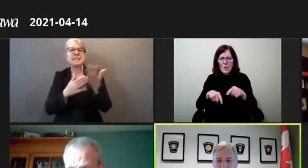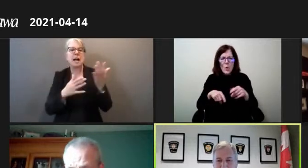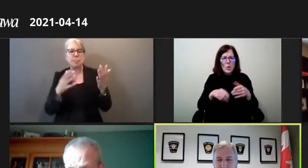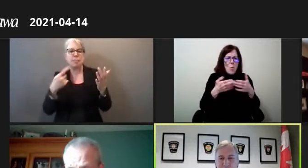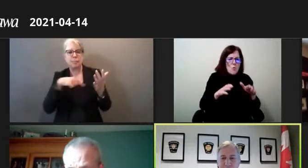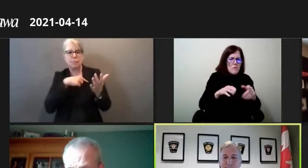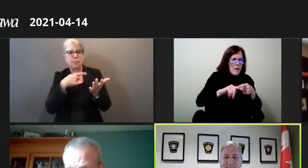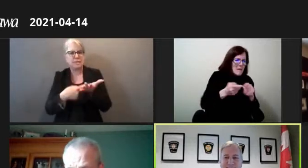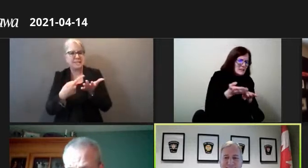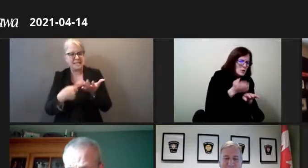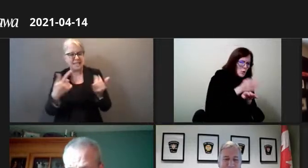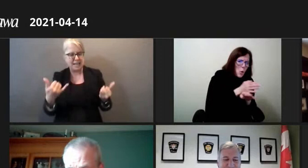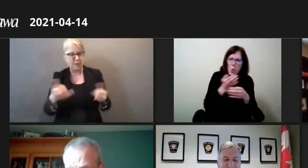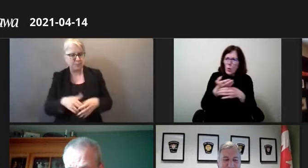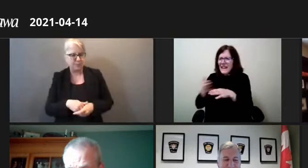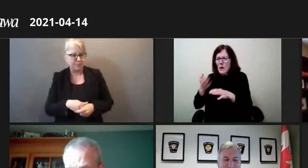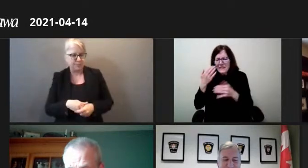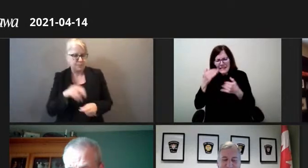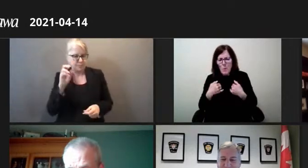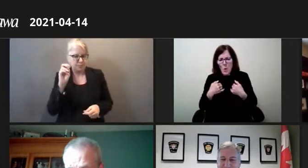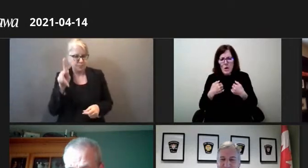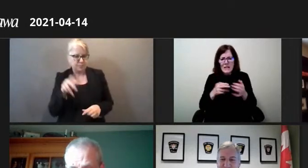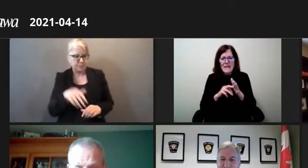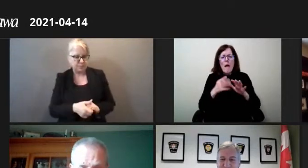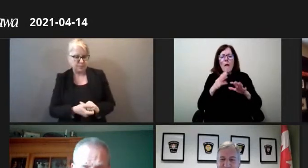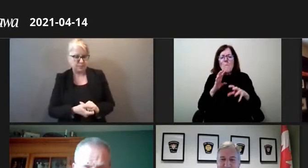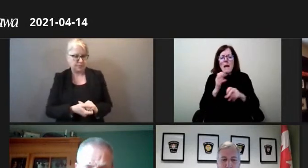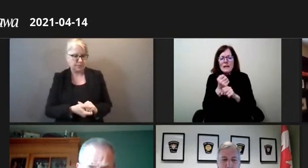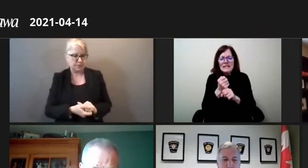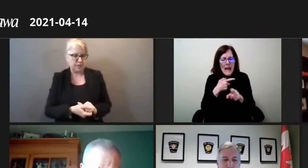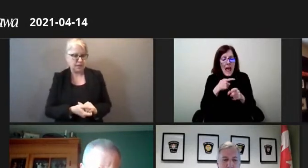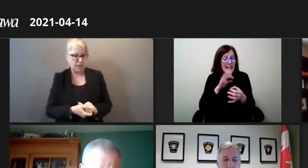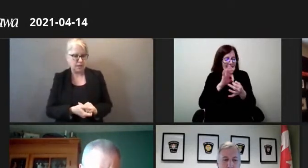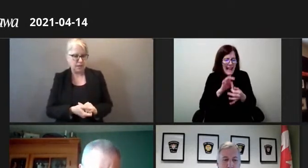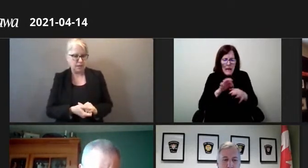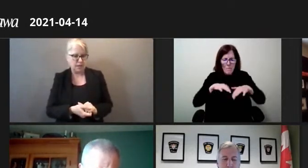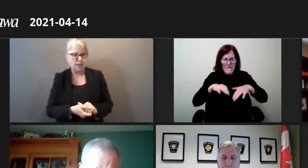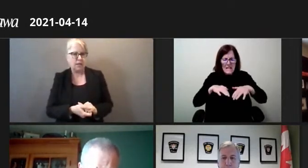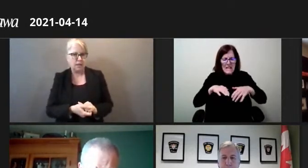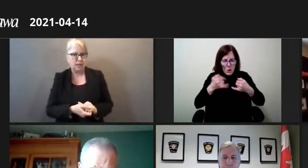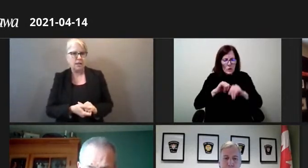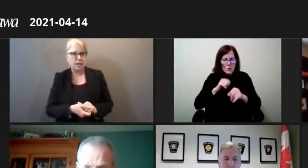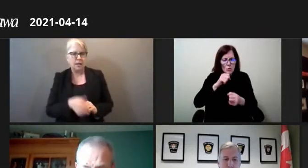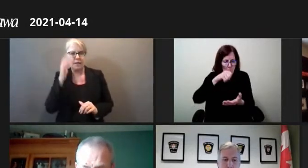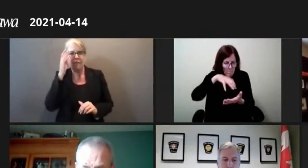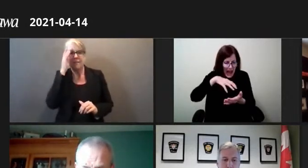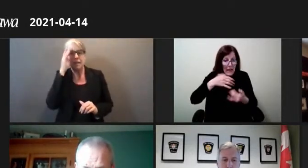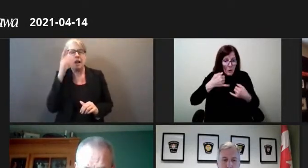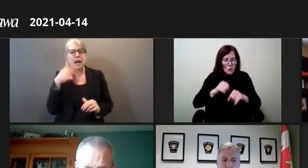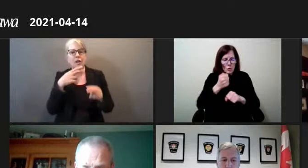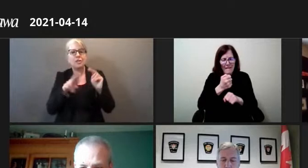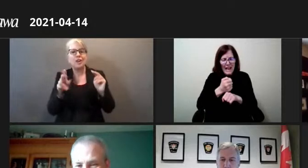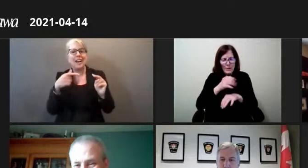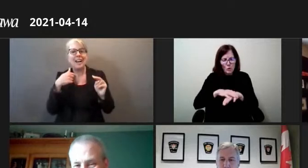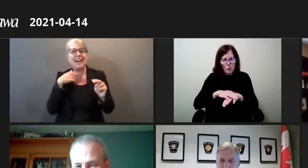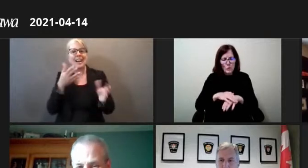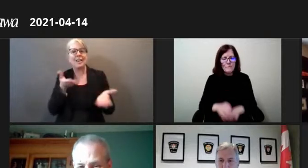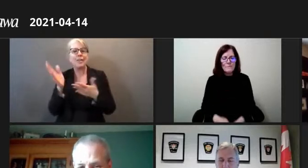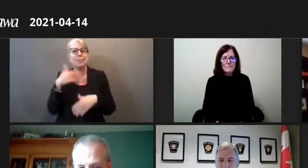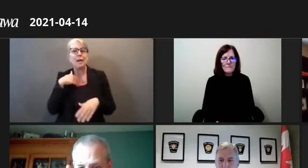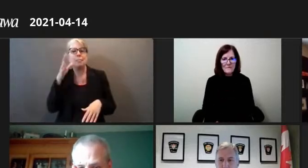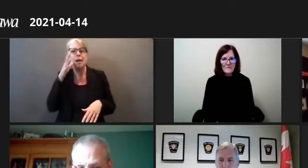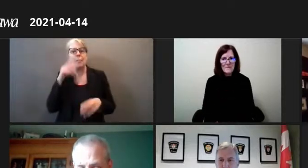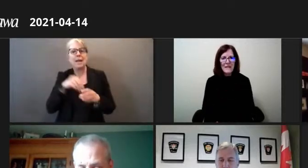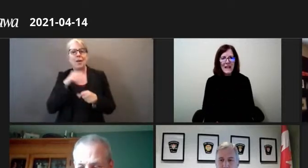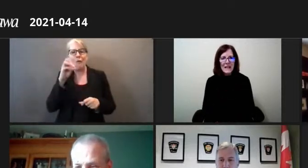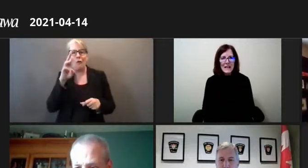speak. Excellent. I don't want to, we've gone too long here today. Just a quick shout out. I got to take my mom to the Ruddy YMCA in Orleans for